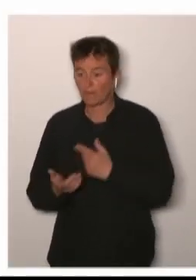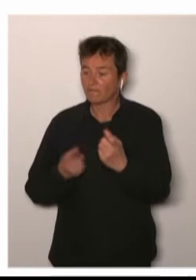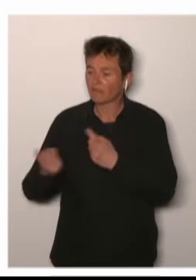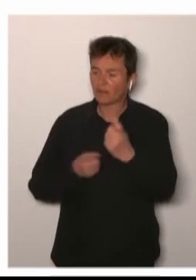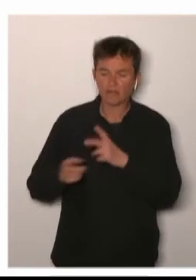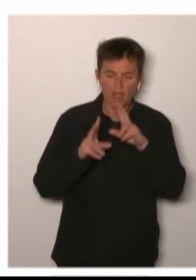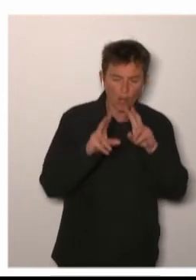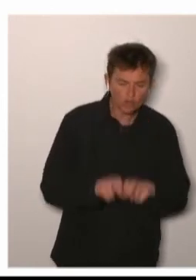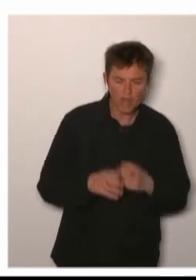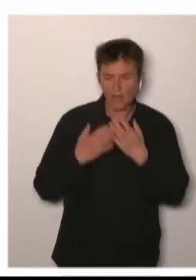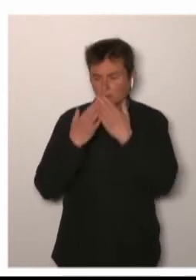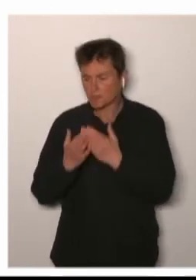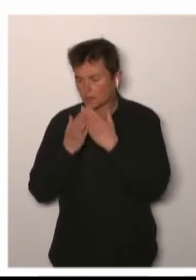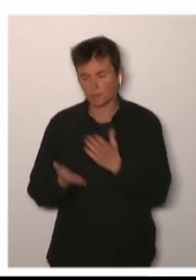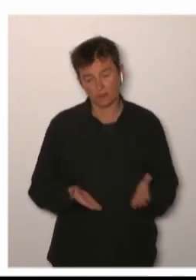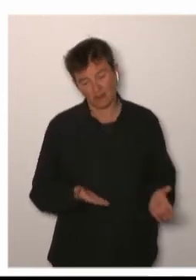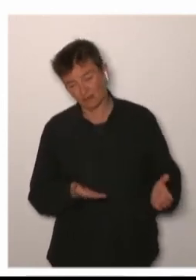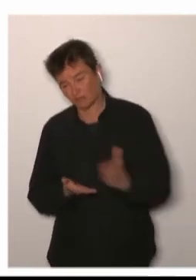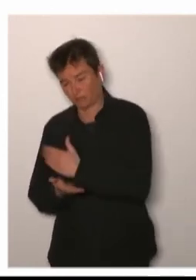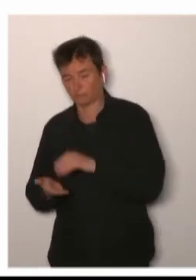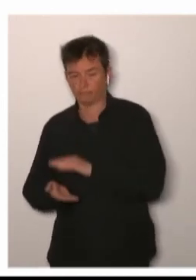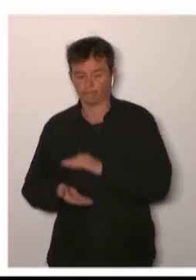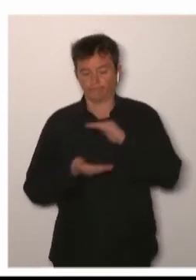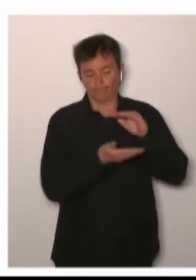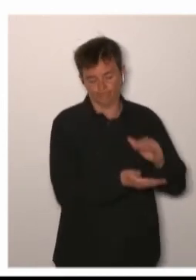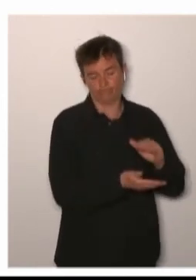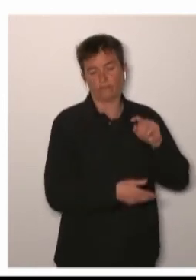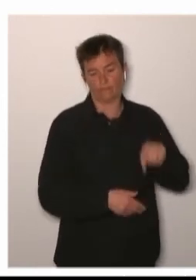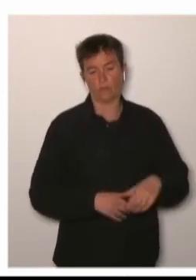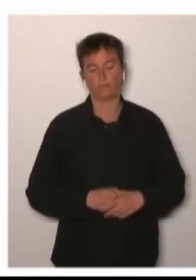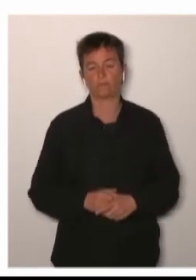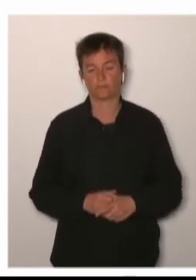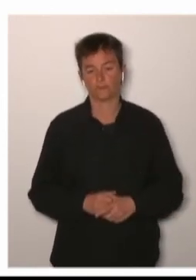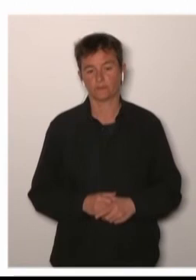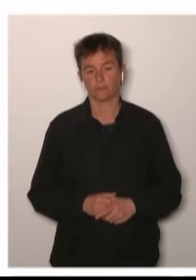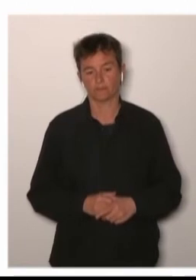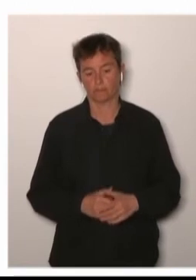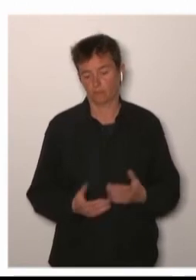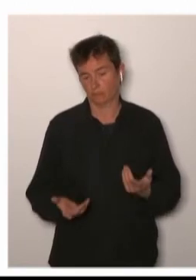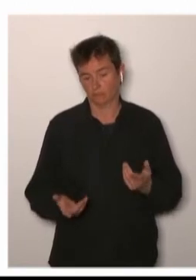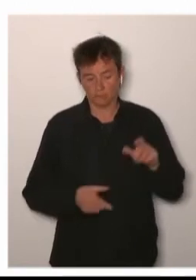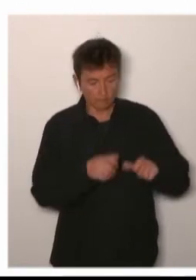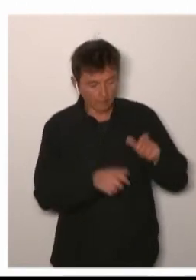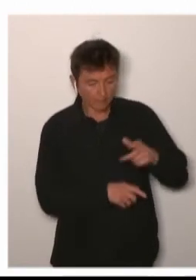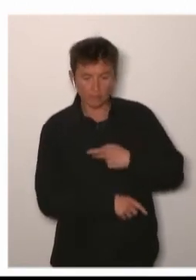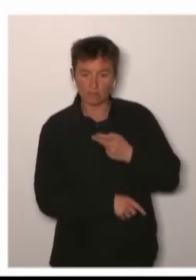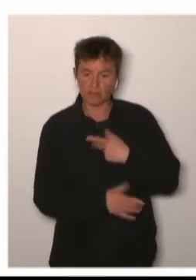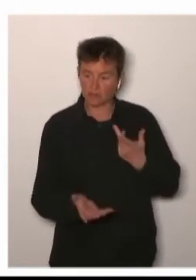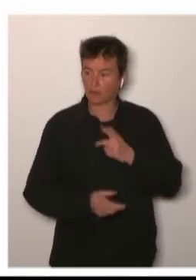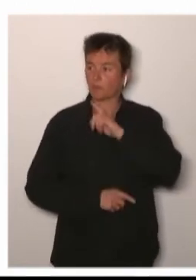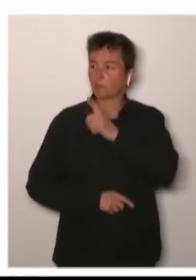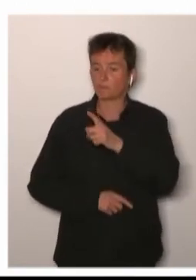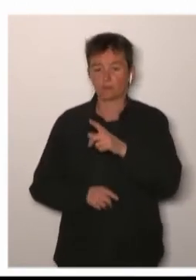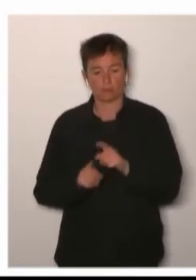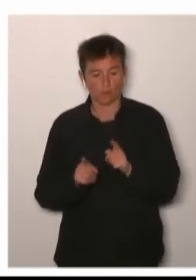becomes available to prescribers and patients eventually. Thank you. Thanks a lot. Thanks